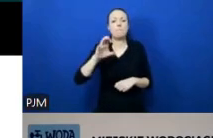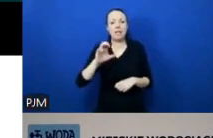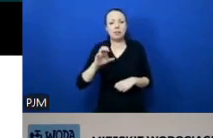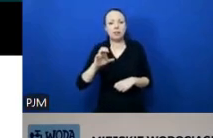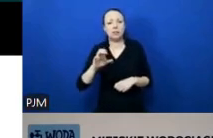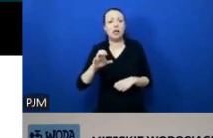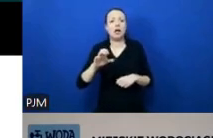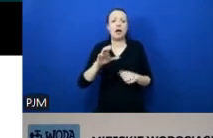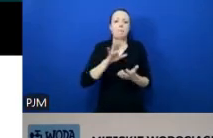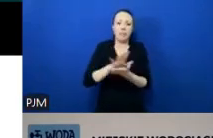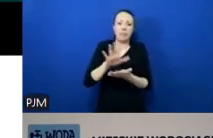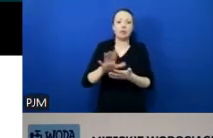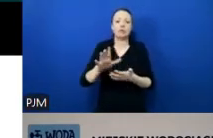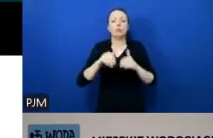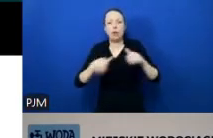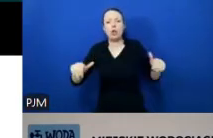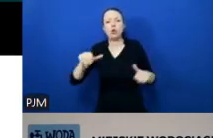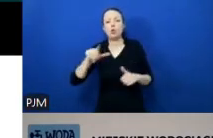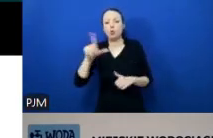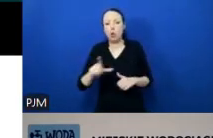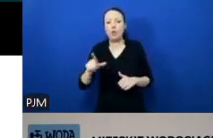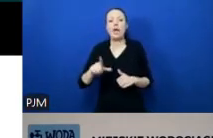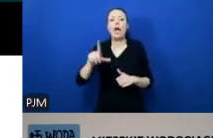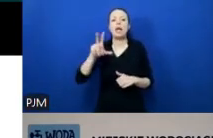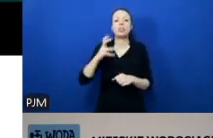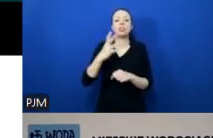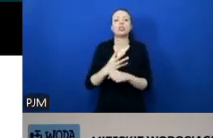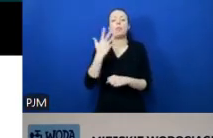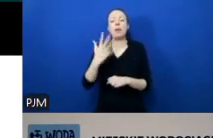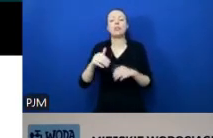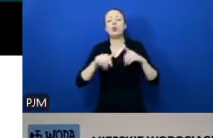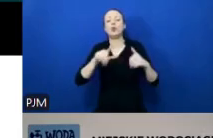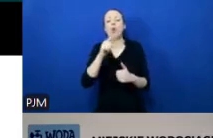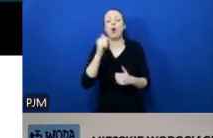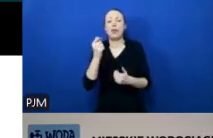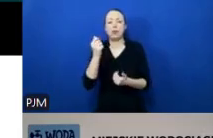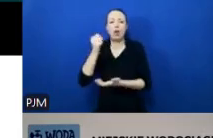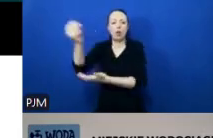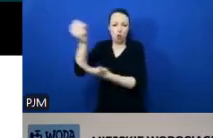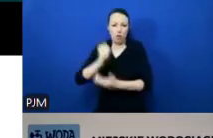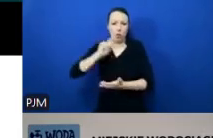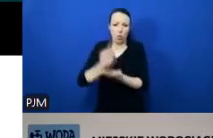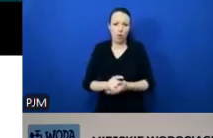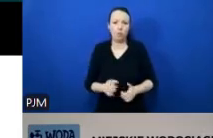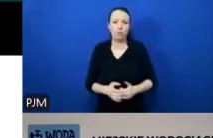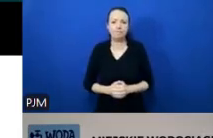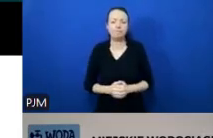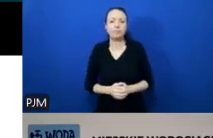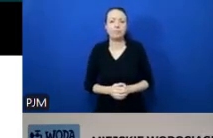This is over 515 million Polish zlotys with the EU financing